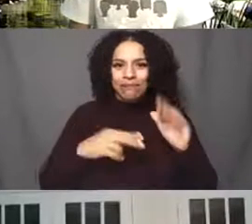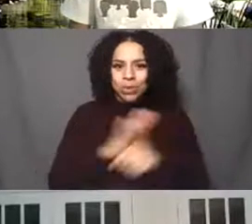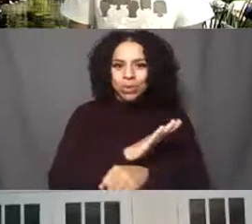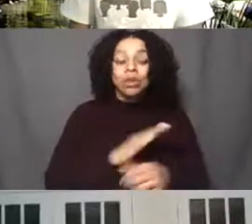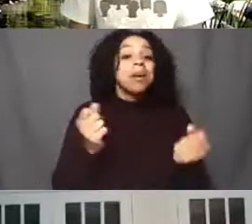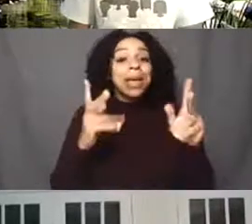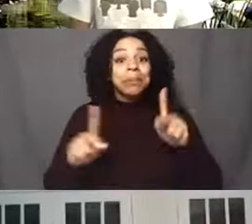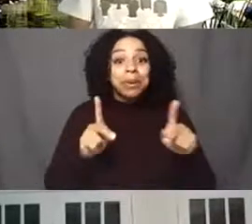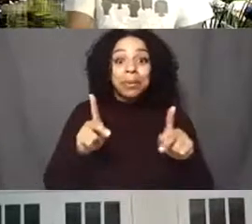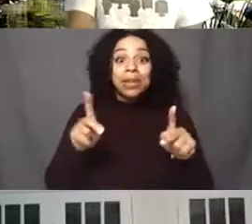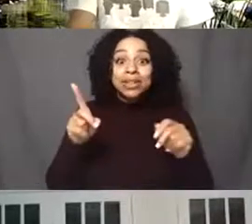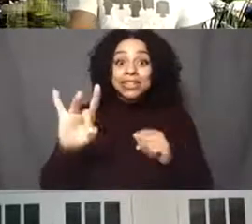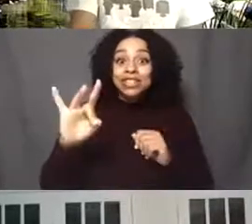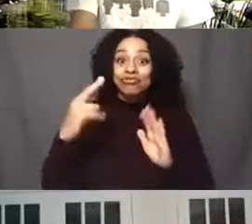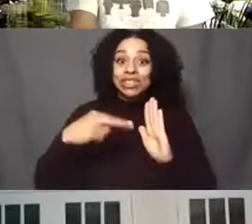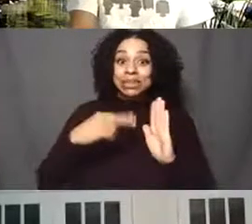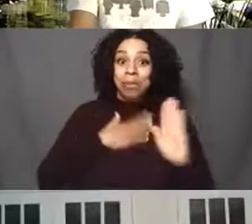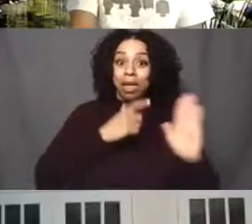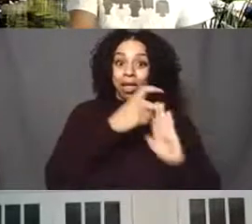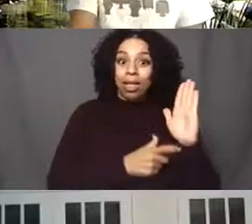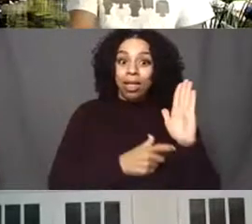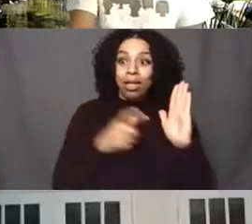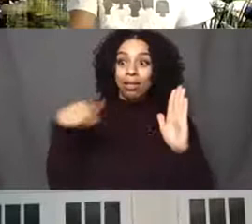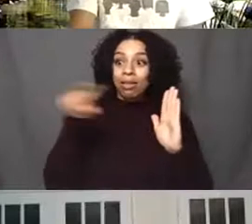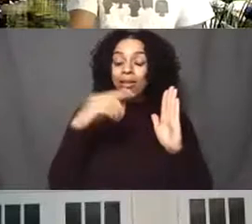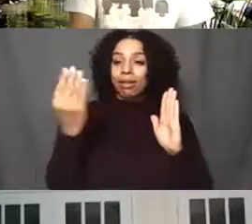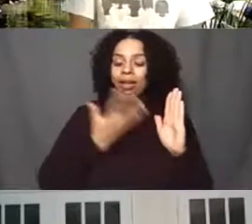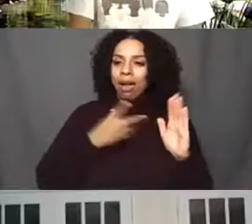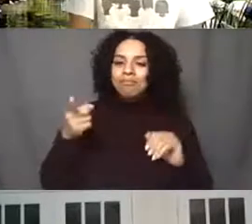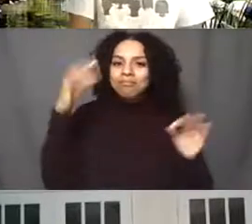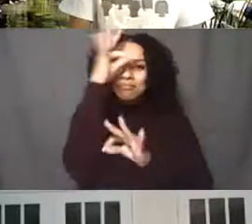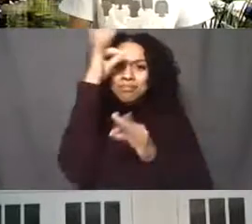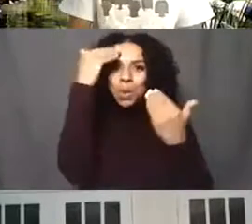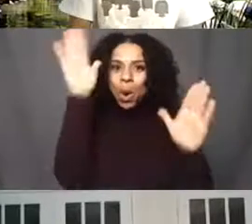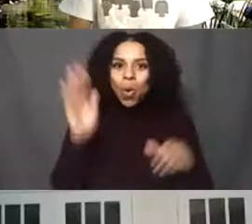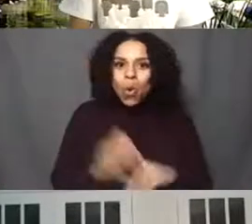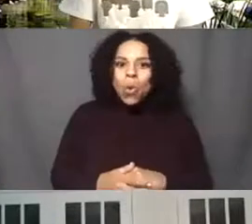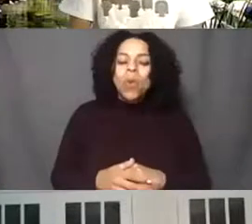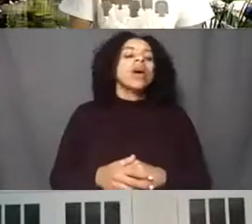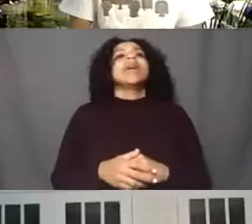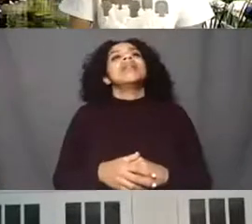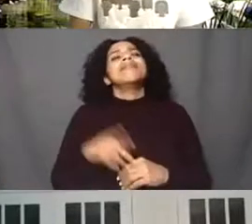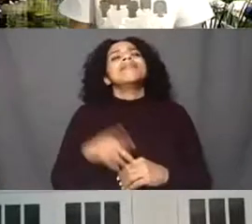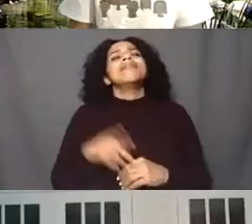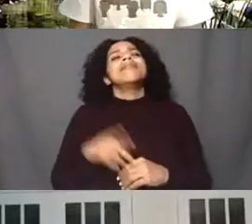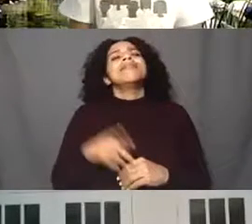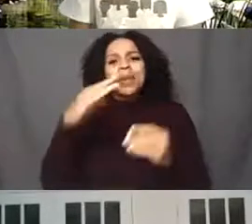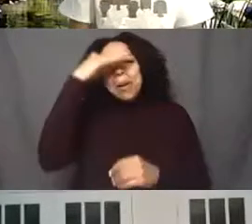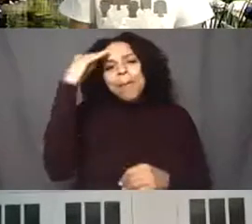right? And that all of these things we say that basically essentially argue Black people need to be bootstrappers, that Black people